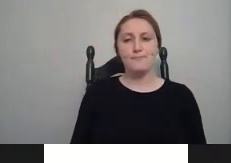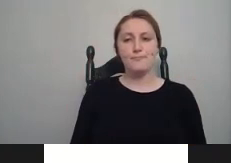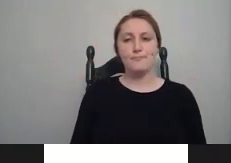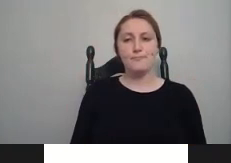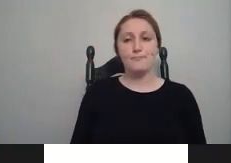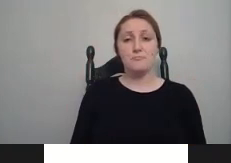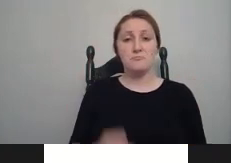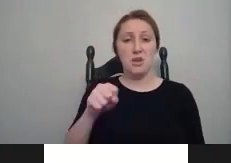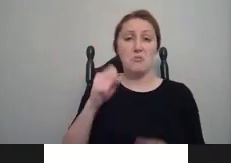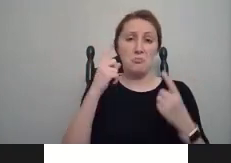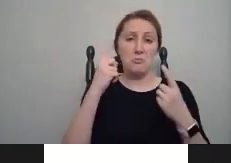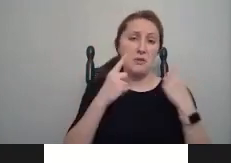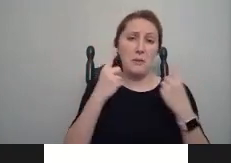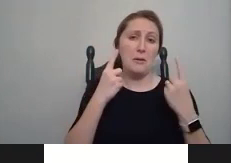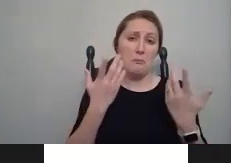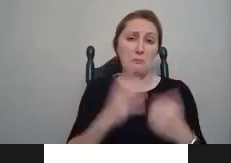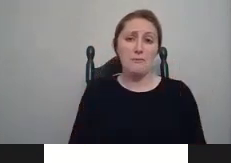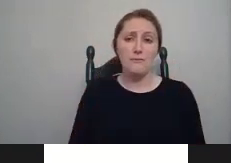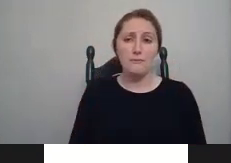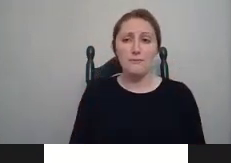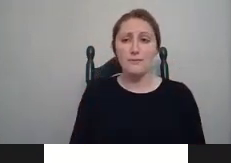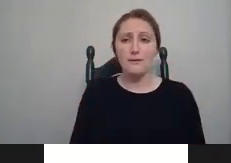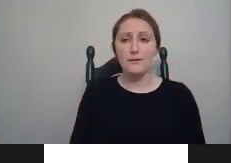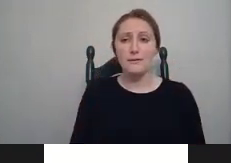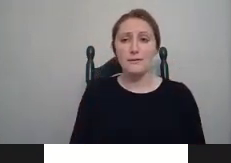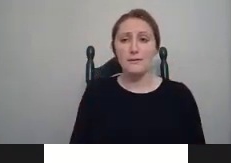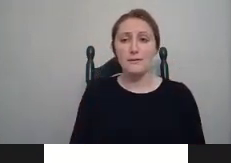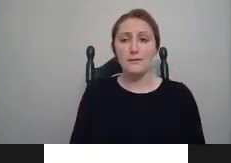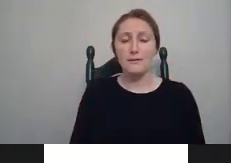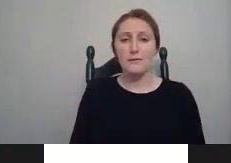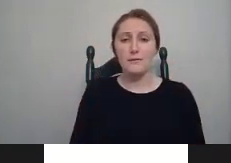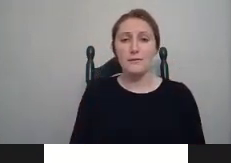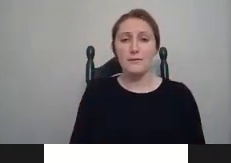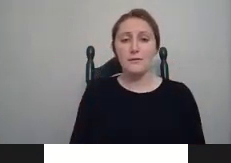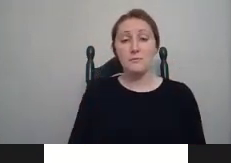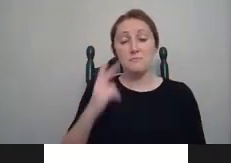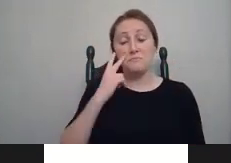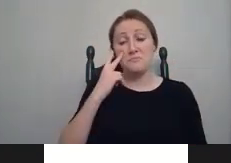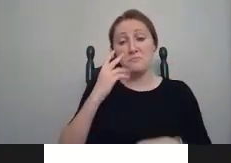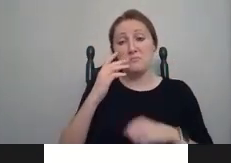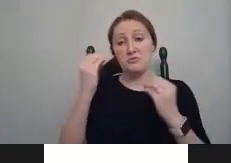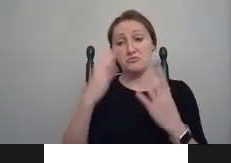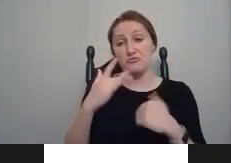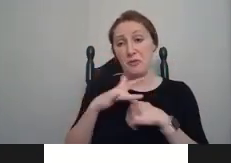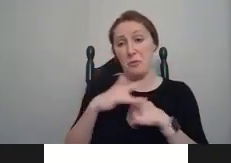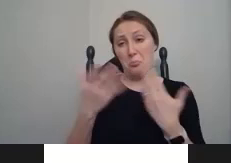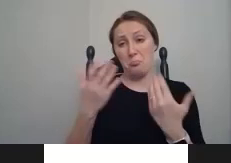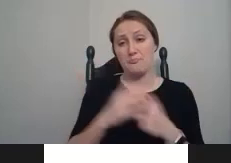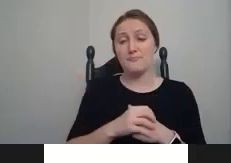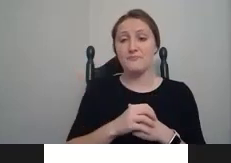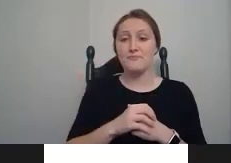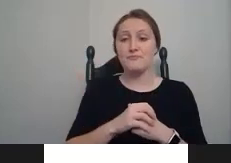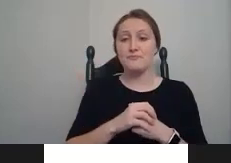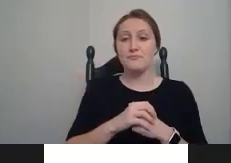Yes, we could consider it. see the availability of our teachers. Another question about